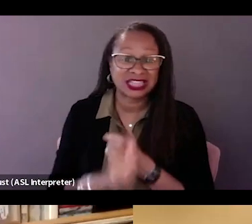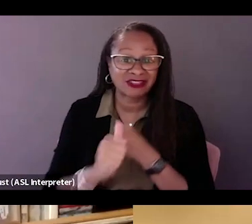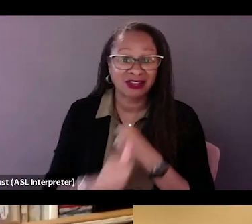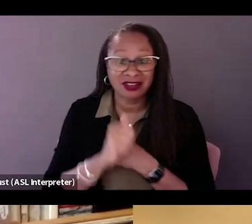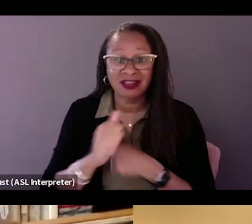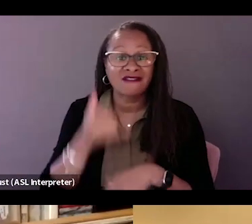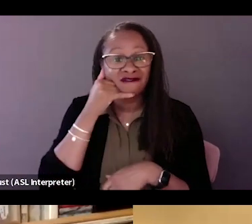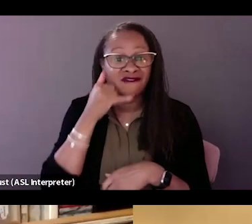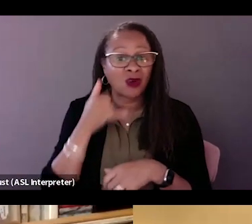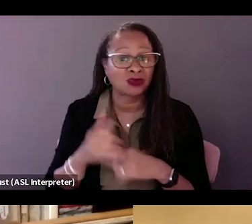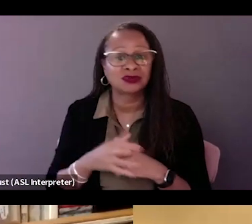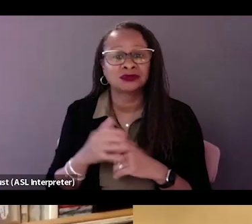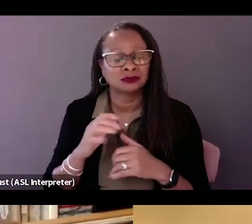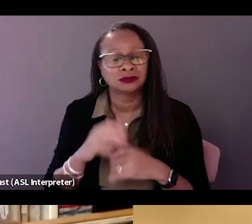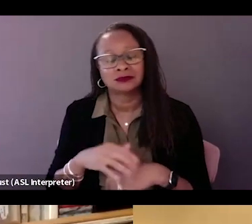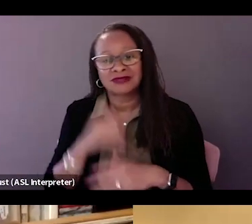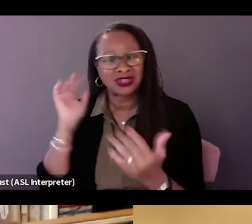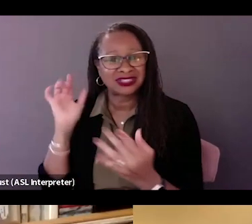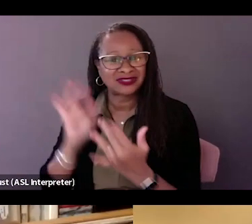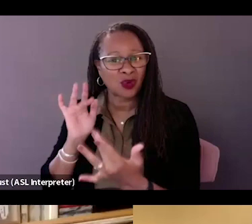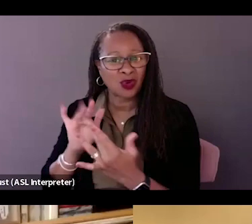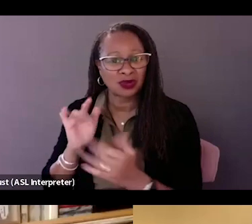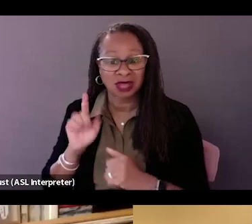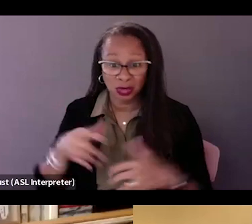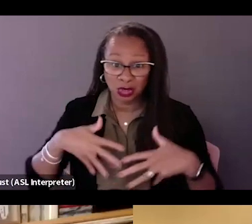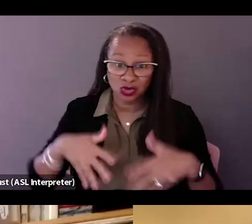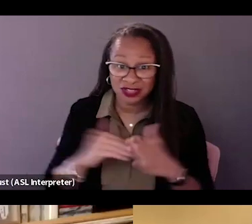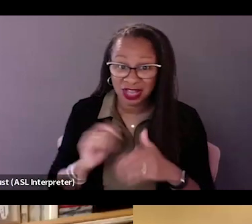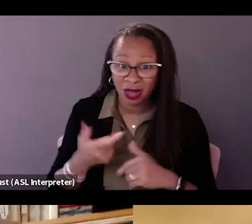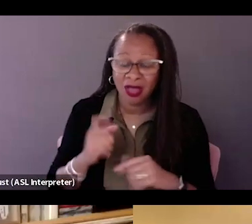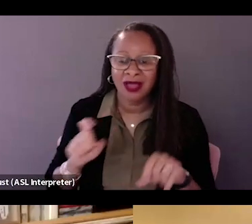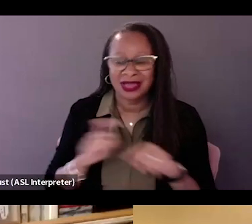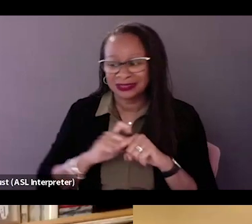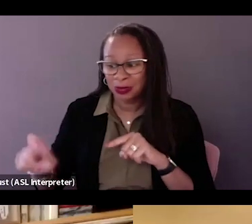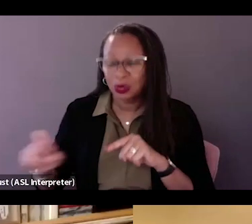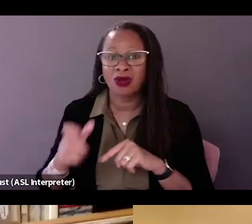mean, like, talk to these people was really fascinating. Were you nervous? I mean, filming those scenes?